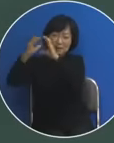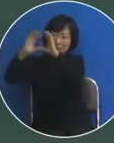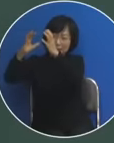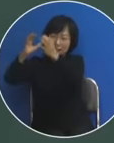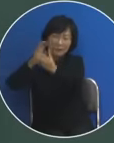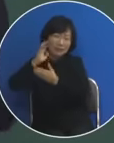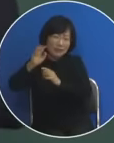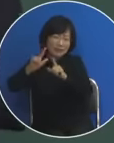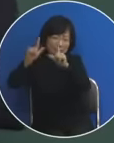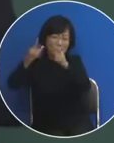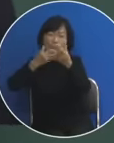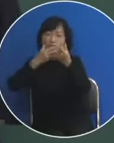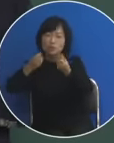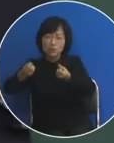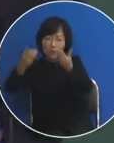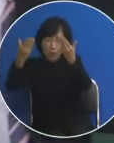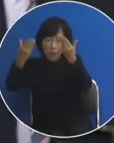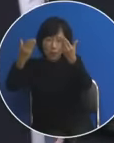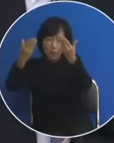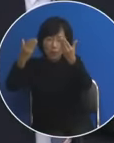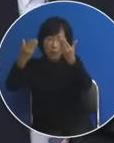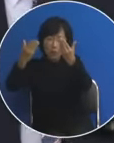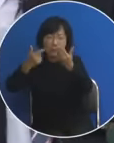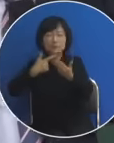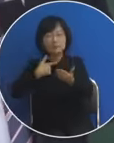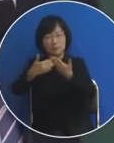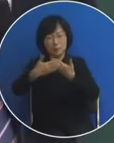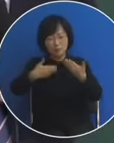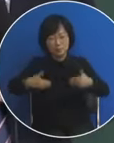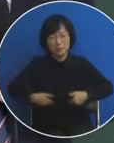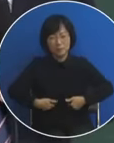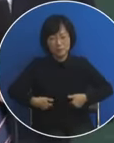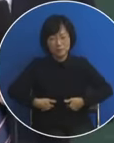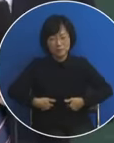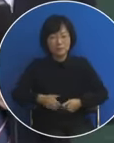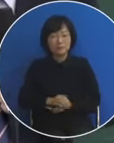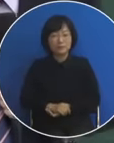you go, you need to be thinking about this. And at least once in your life, you need to experience this because absolutely